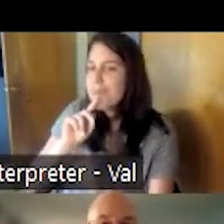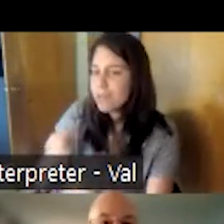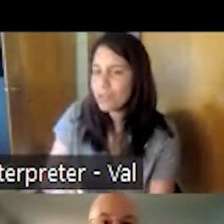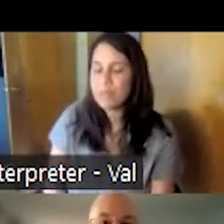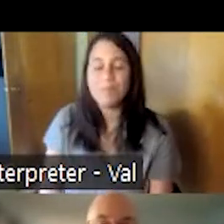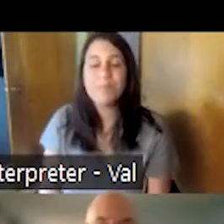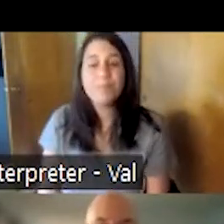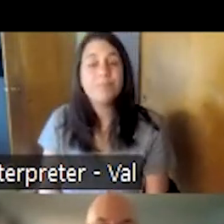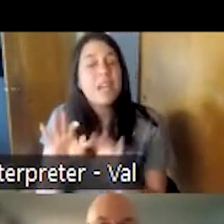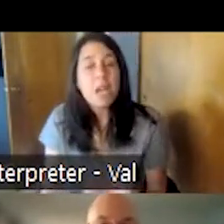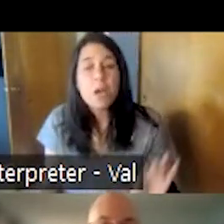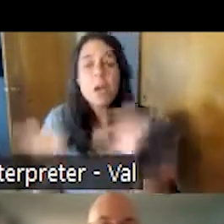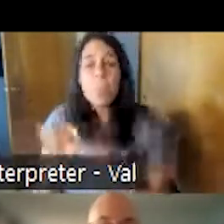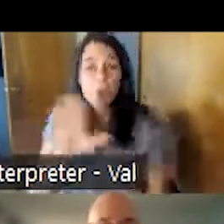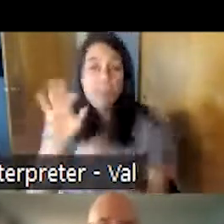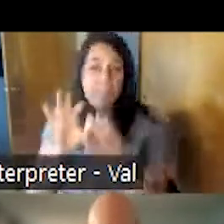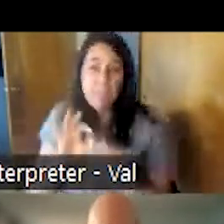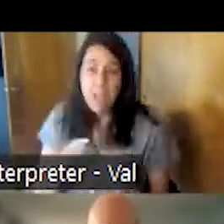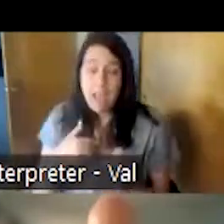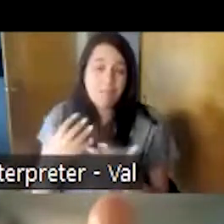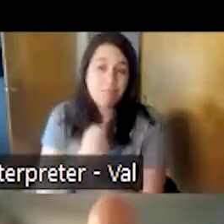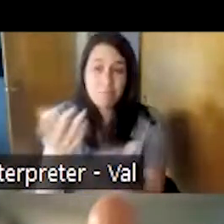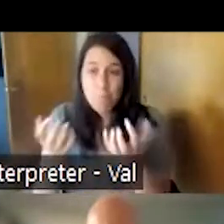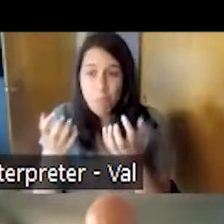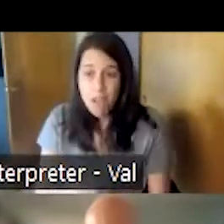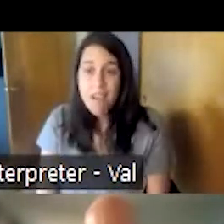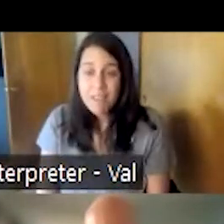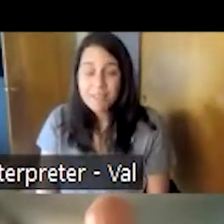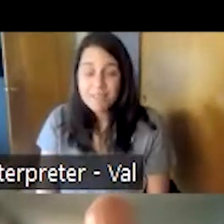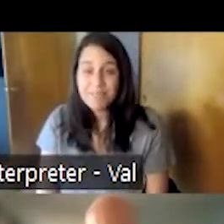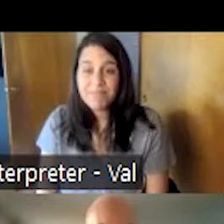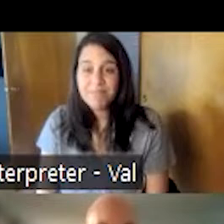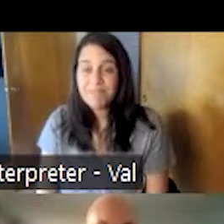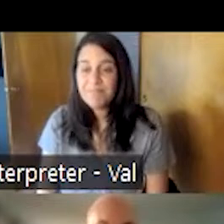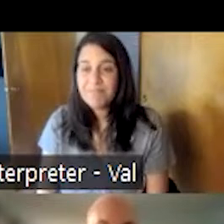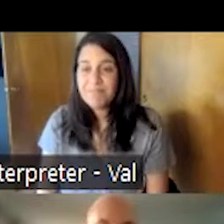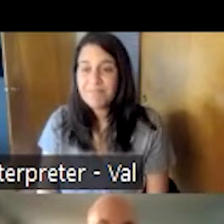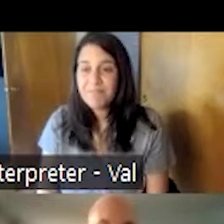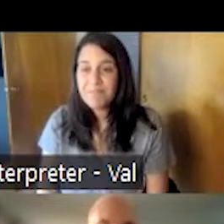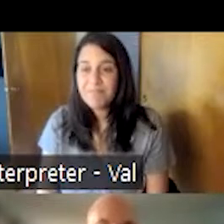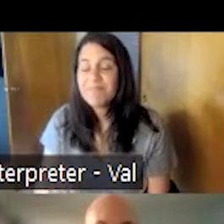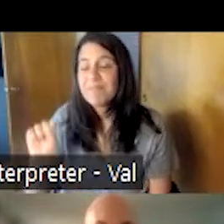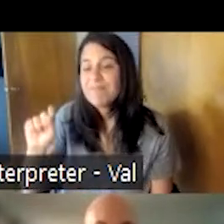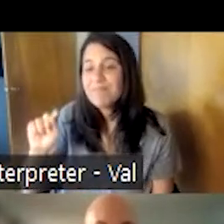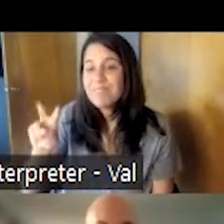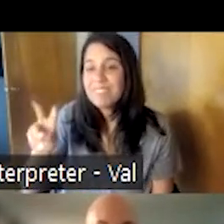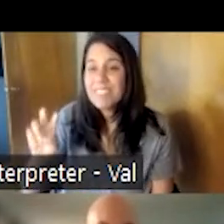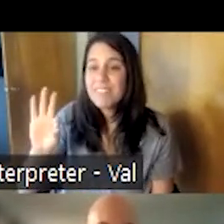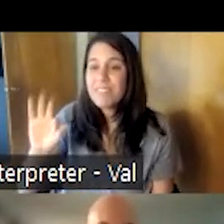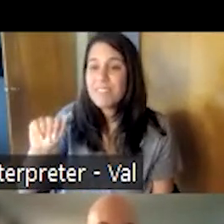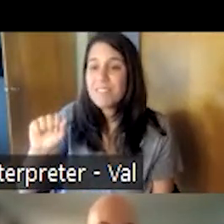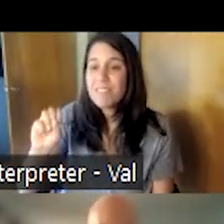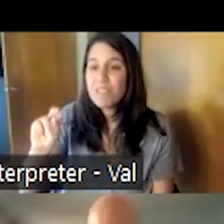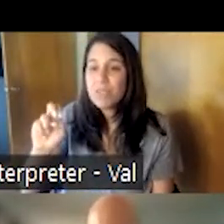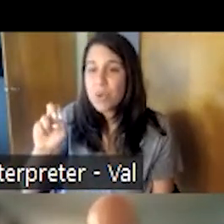important to get everybody's feedback at the end or after the presentation. Steve Fasone will post a link in the chat